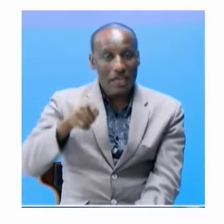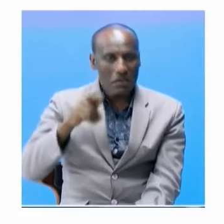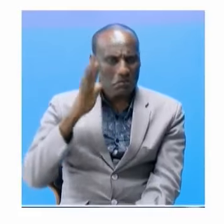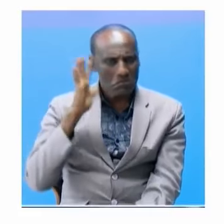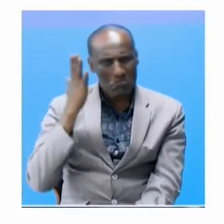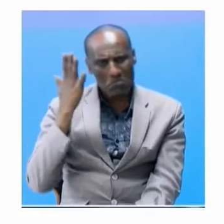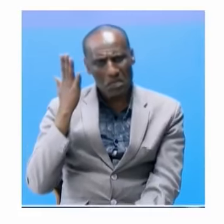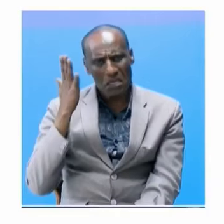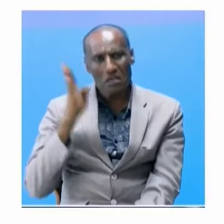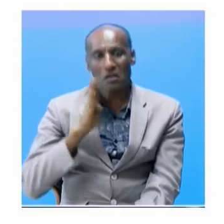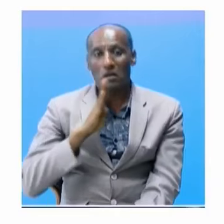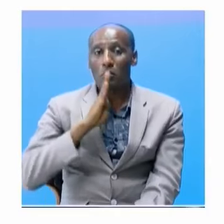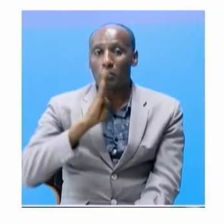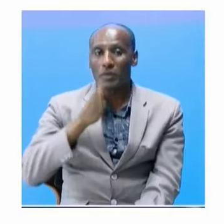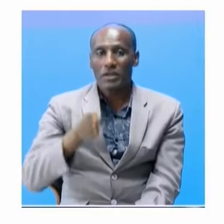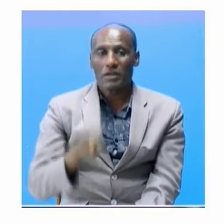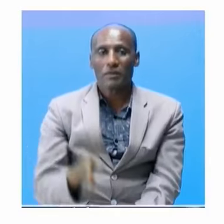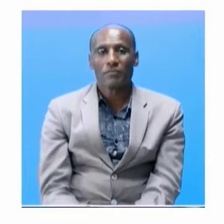be